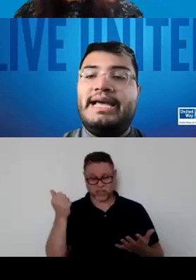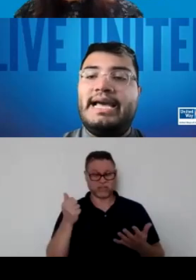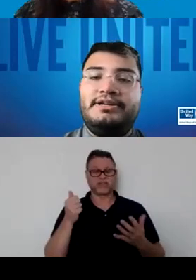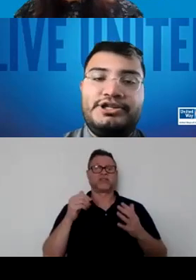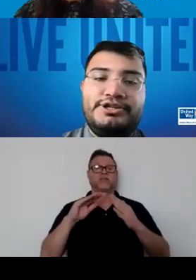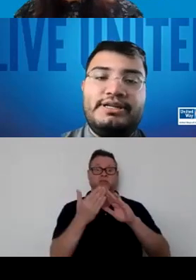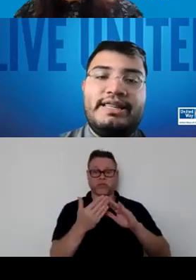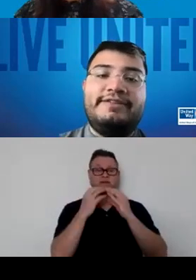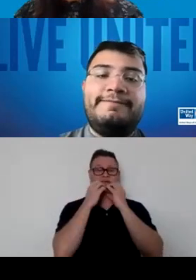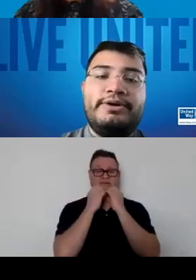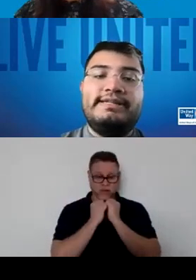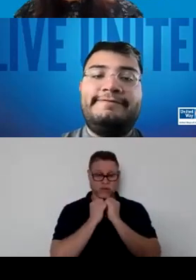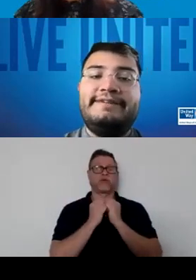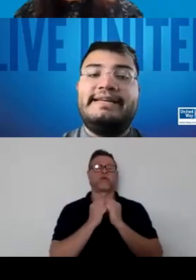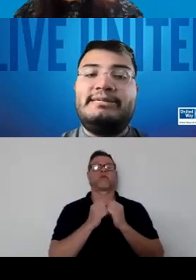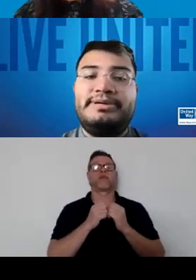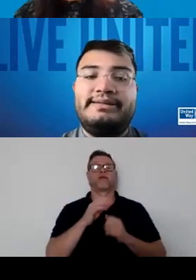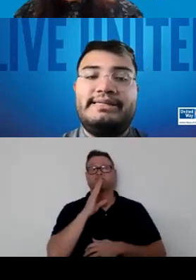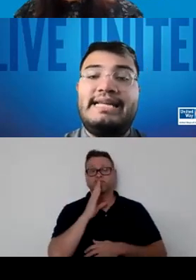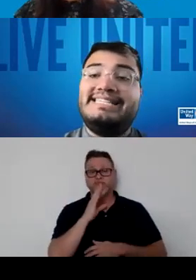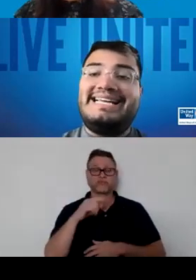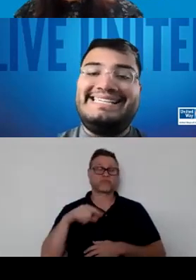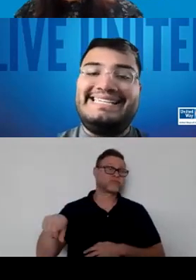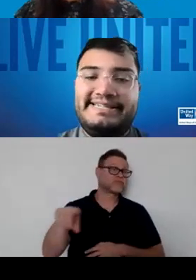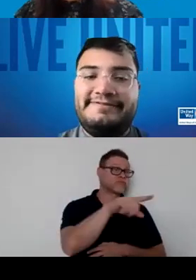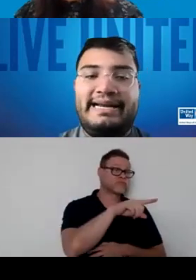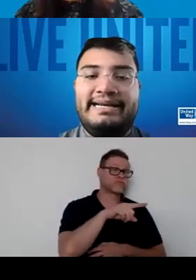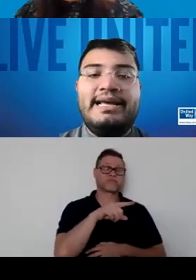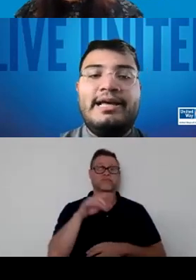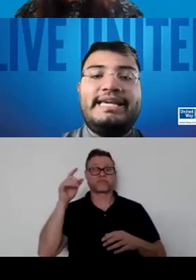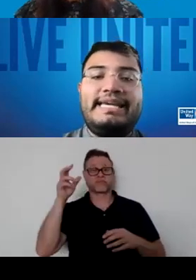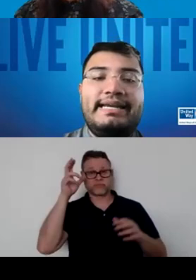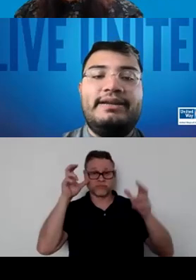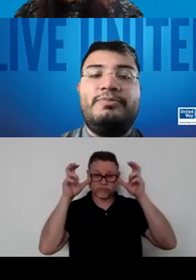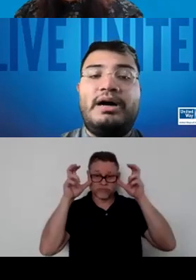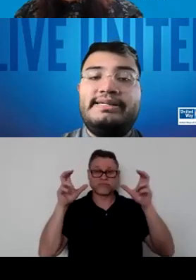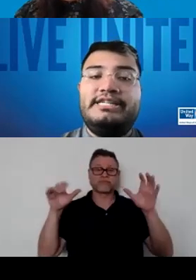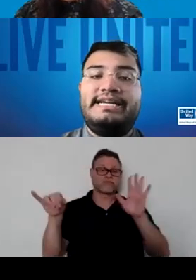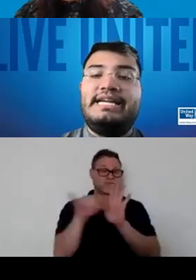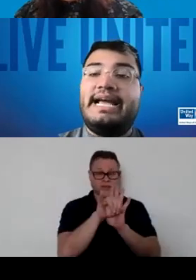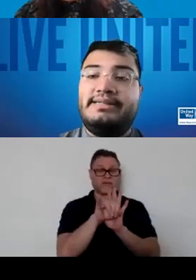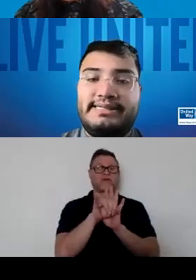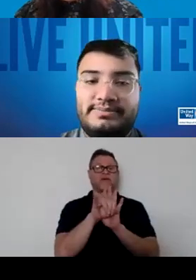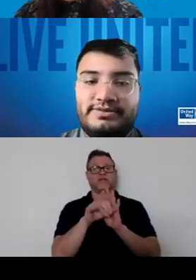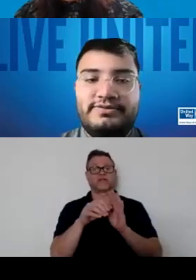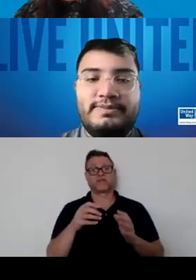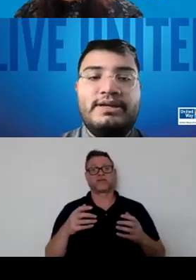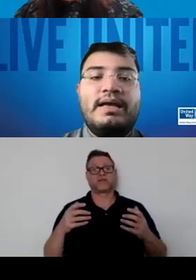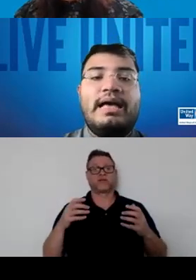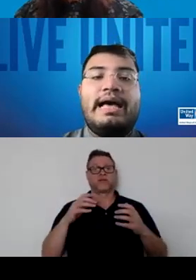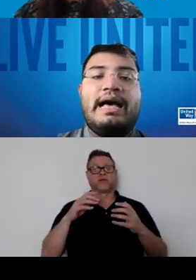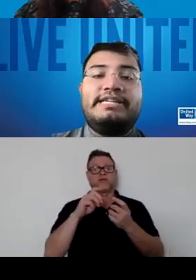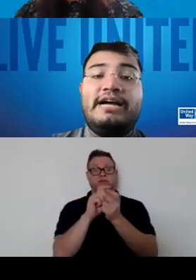value and ensures that the voice of lived experience is not just identified, but heeded through policy change and systems